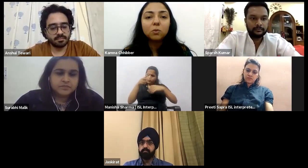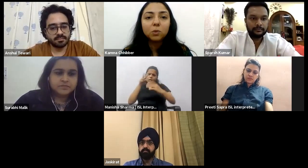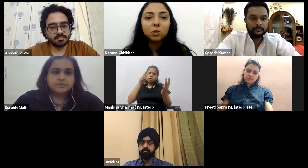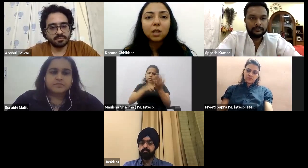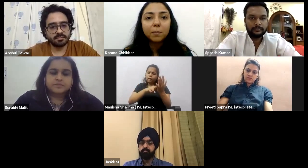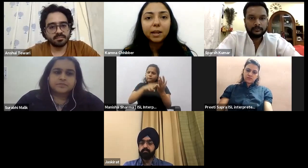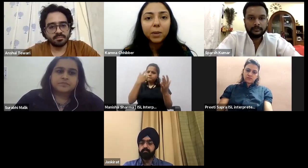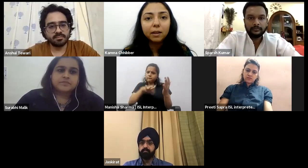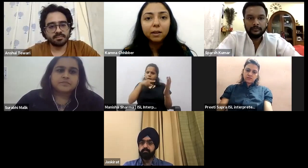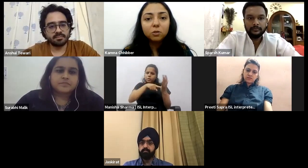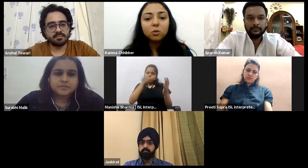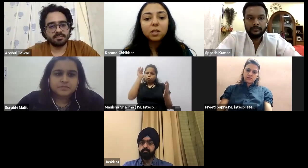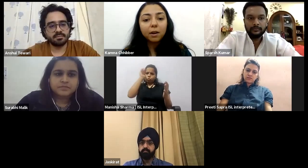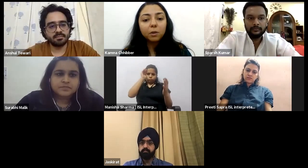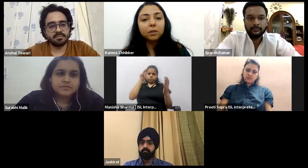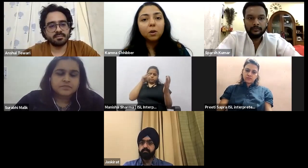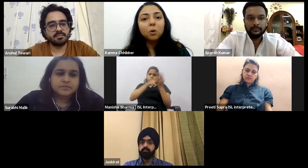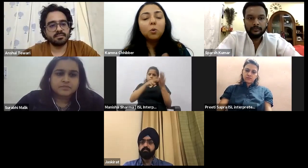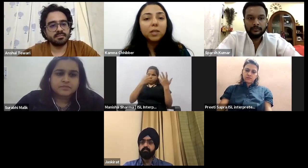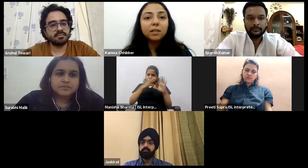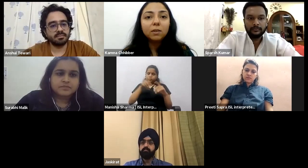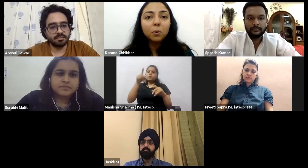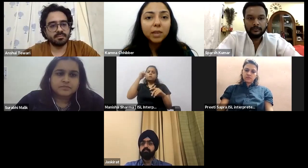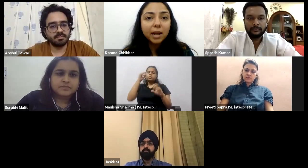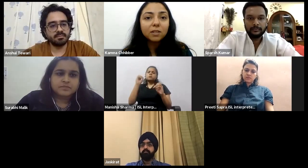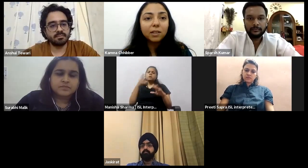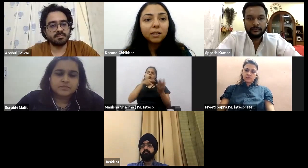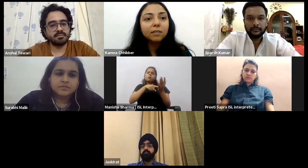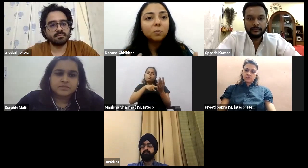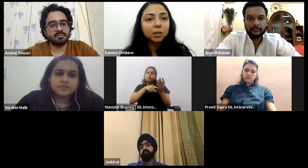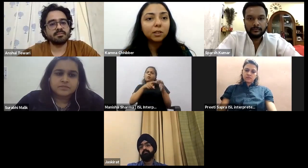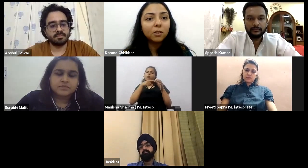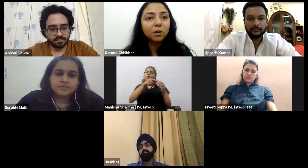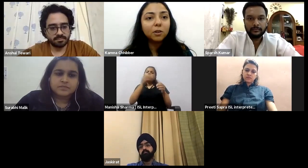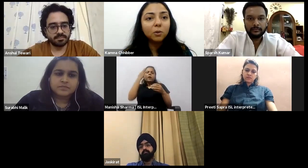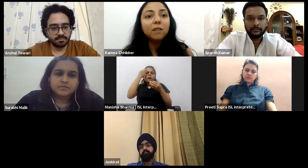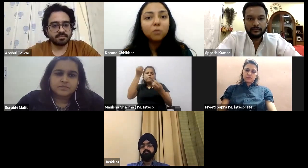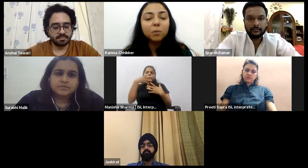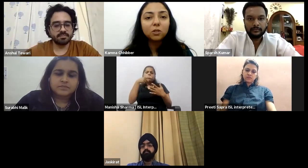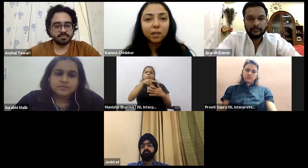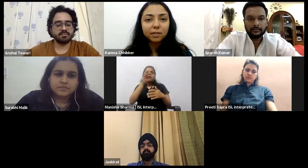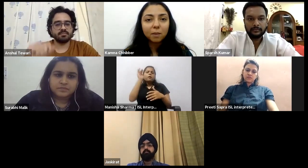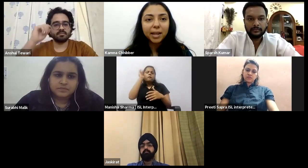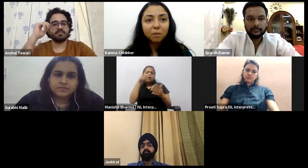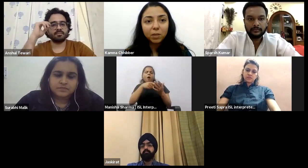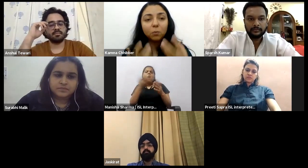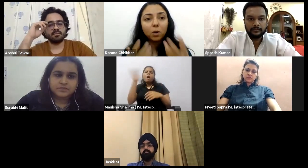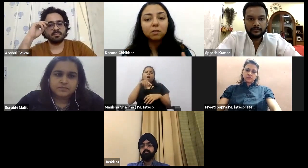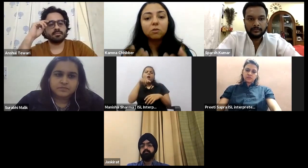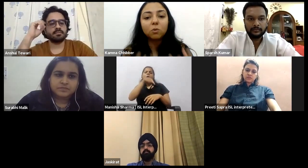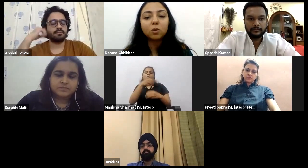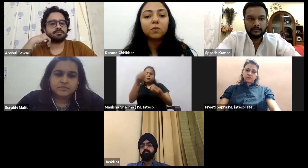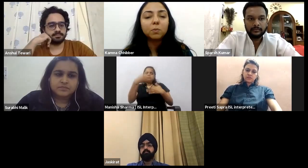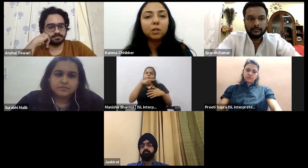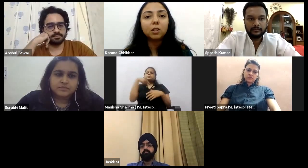information which is coming their way. So you start with, who is it that has created this particular, information that is coming at me? What